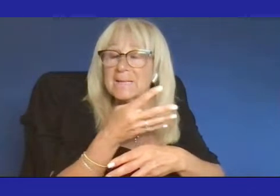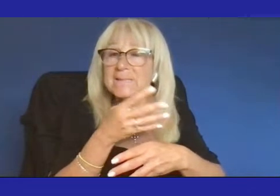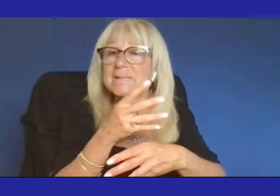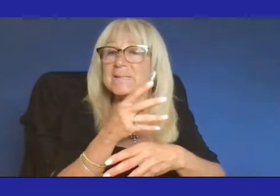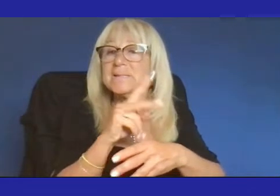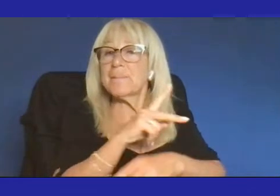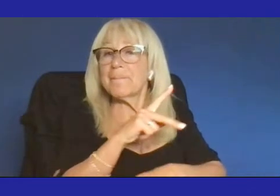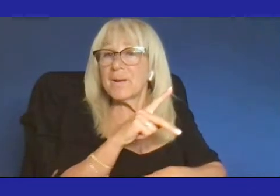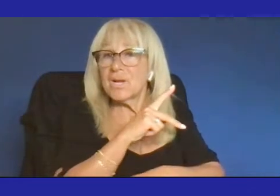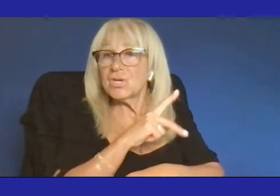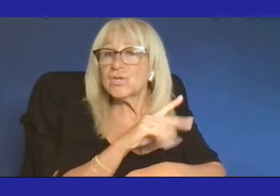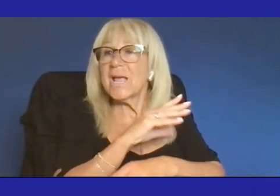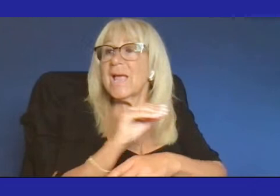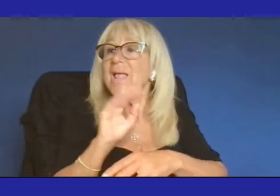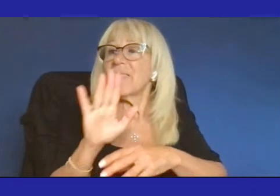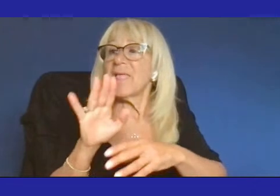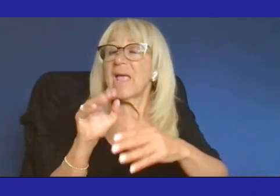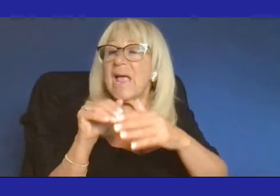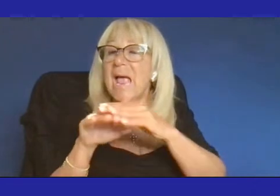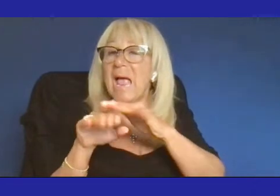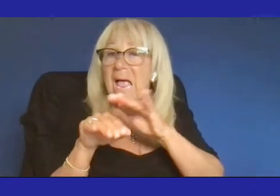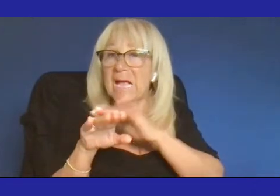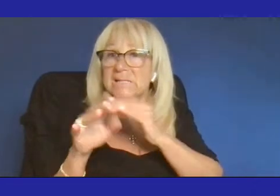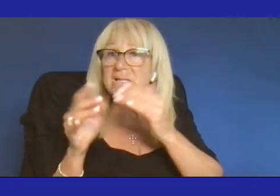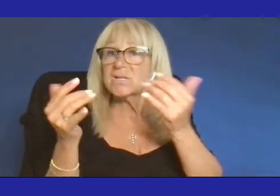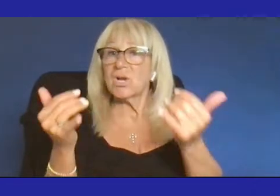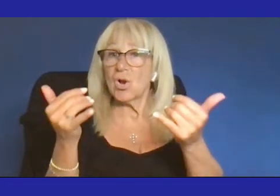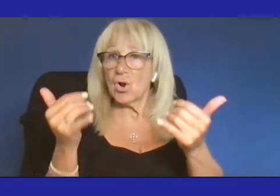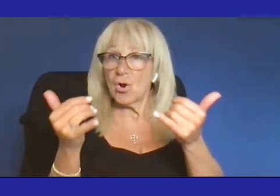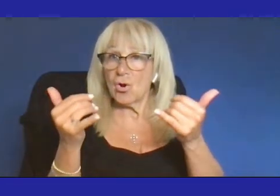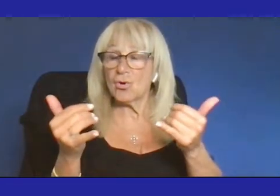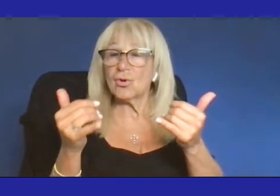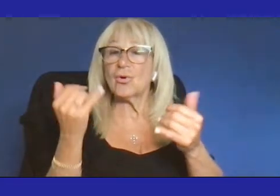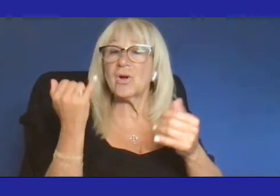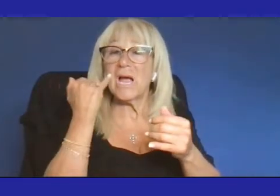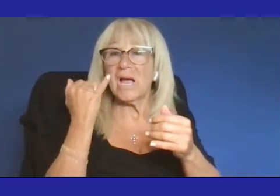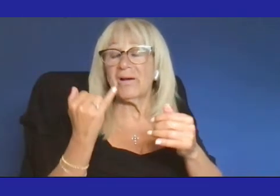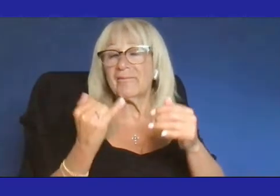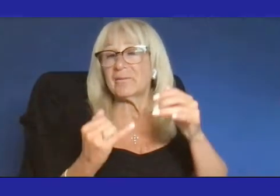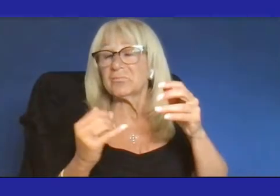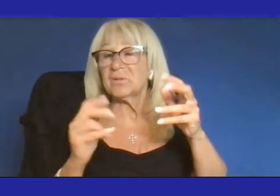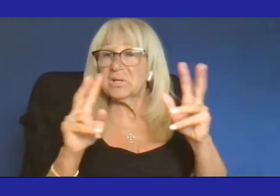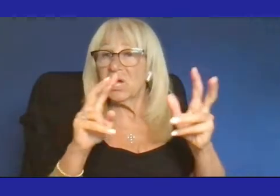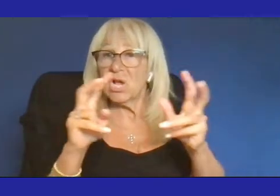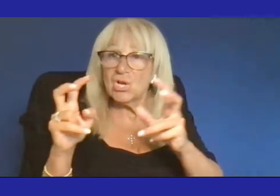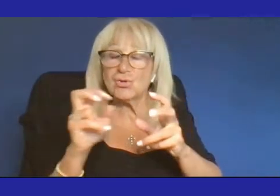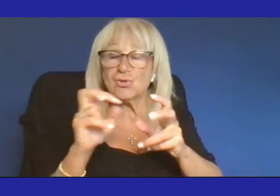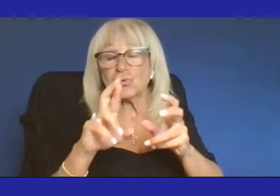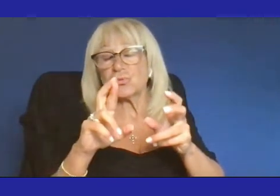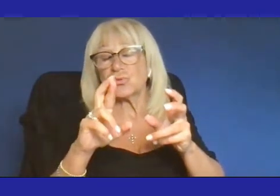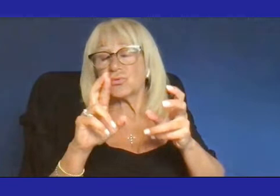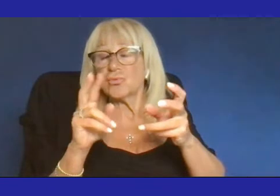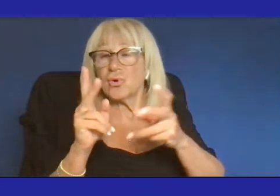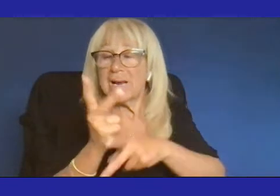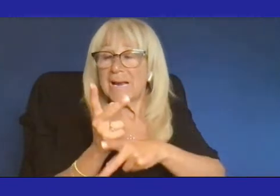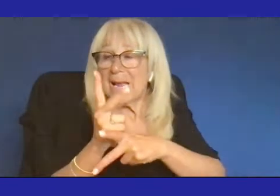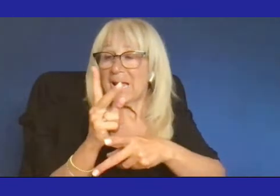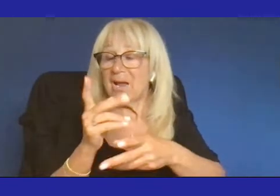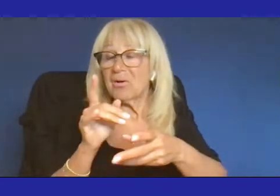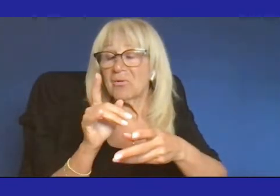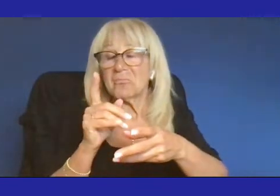dialysis access. So currently, when there's an issue or care involving dialysis